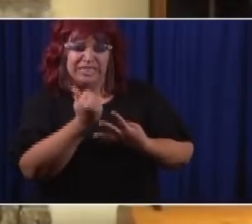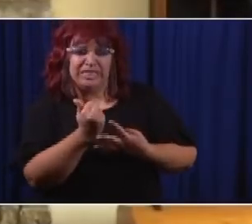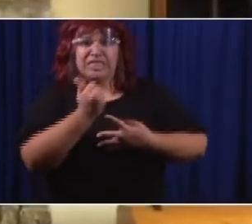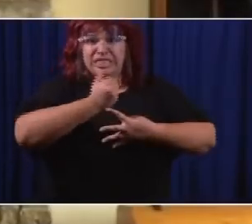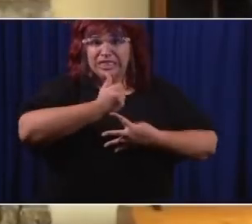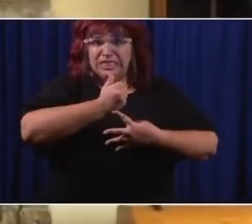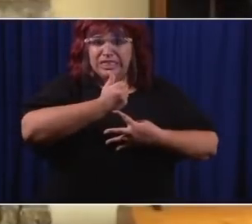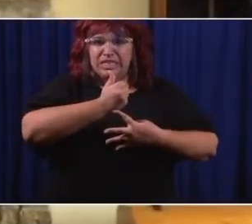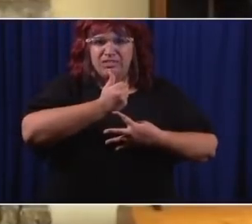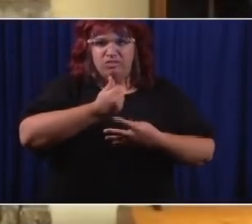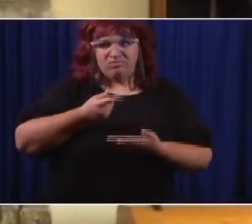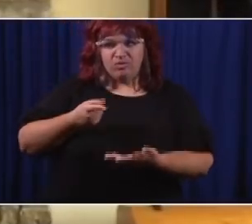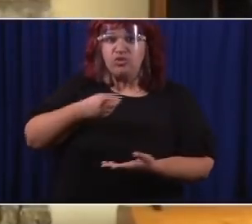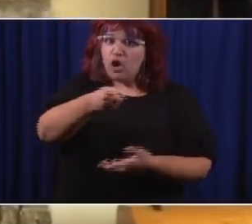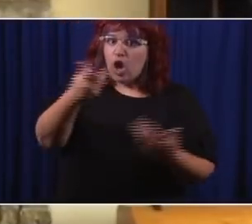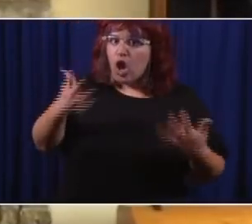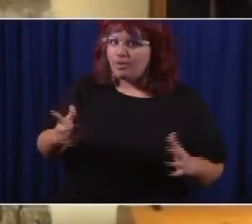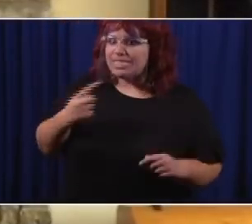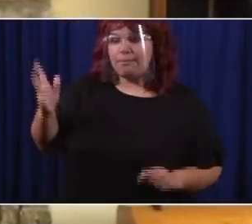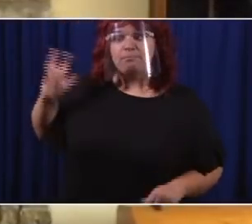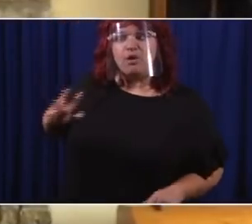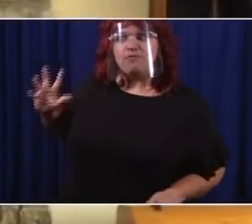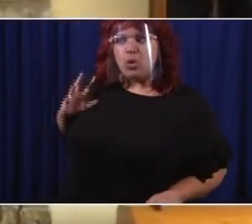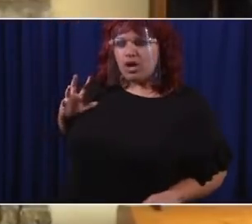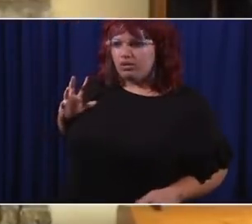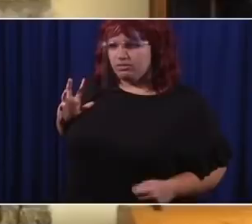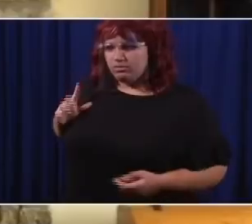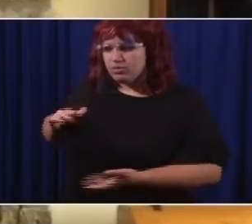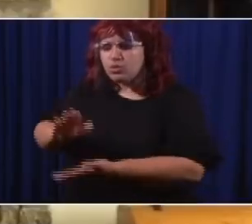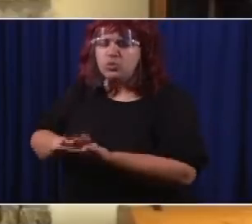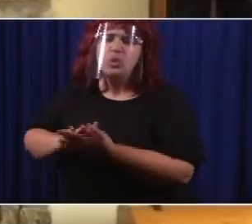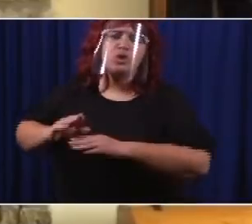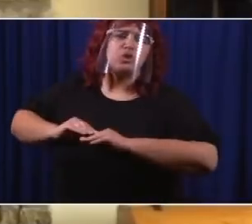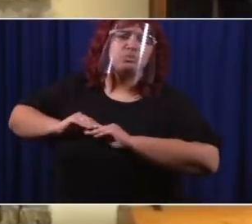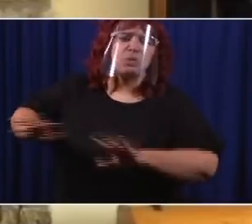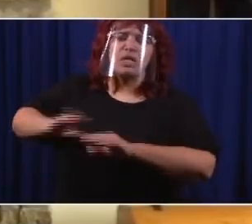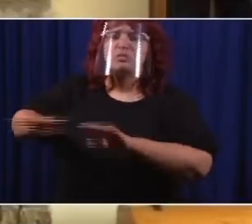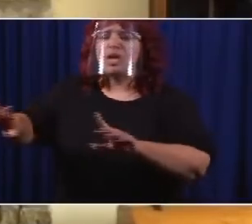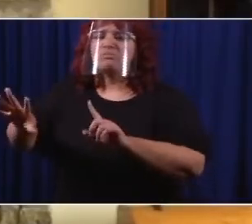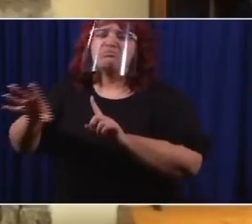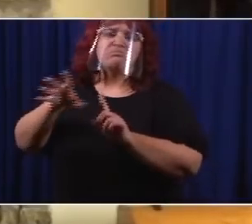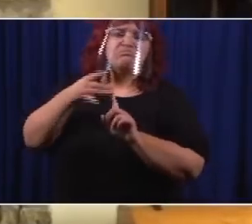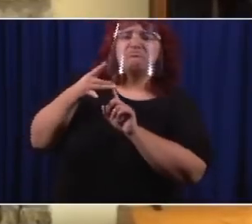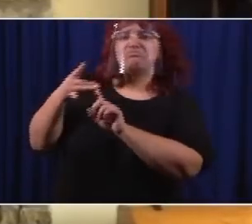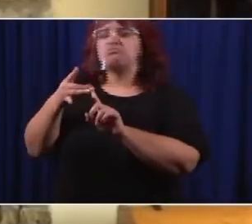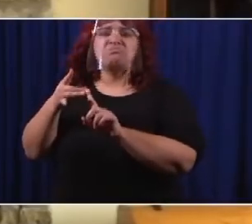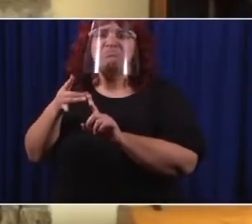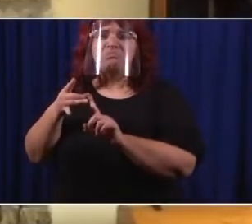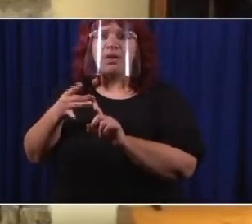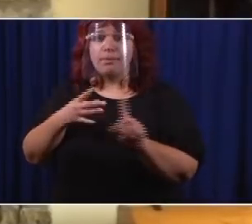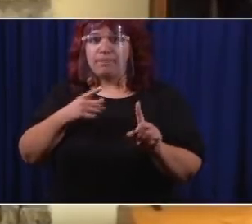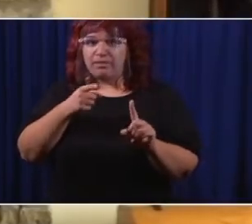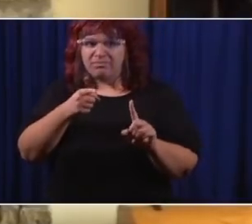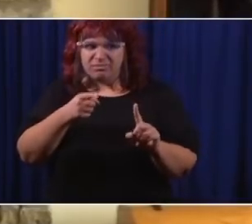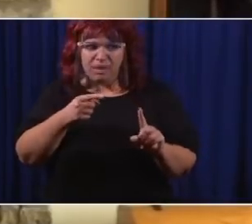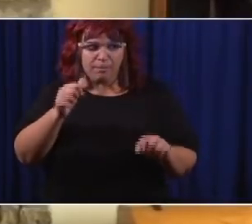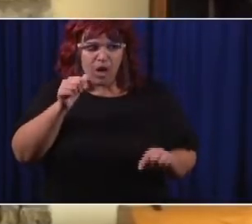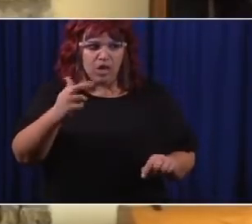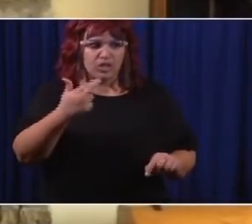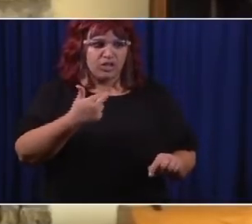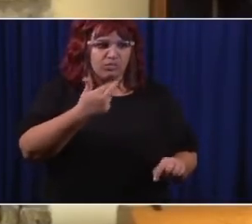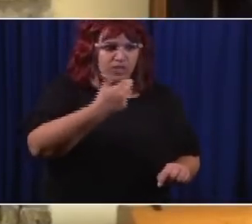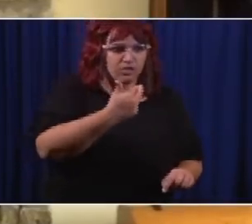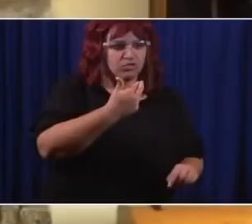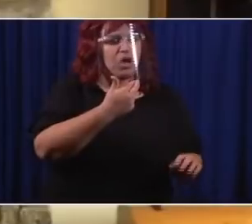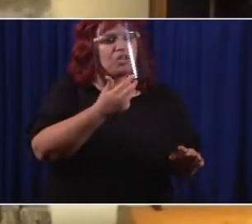they're taking the right precautions. I can tell you in recent days, we've seen bars and restaurants where you'd think the pandemic had never happened, packed